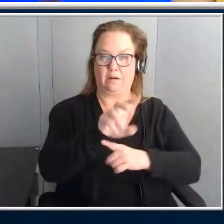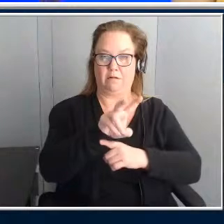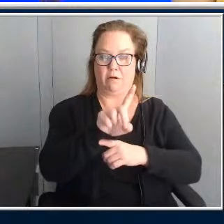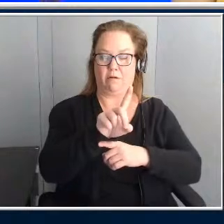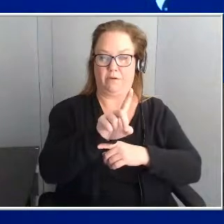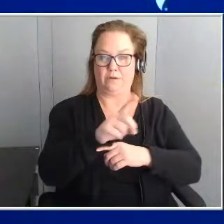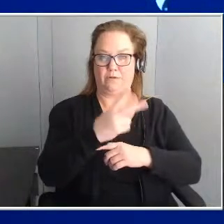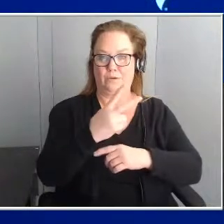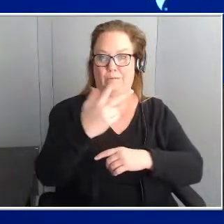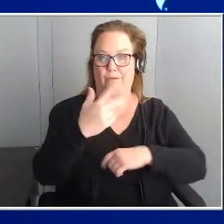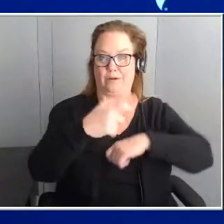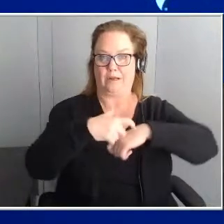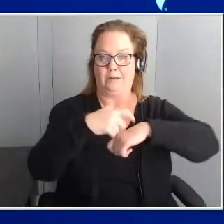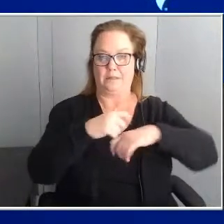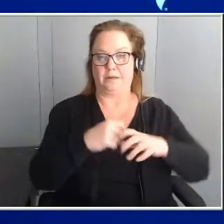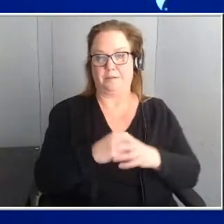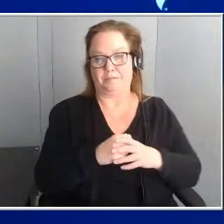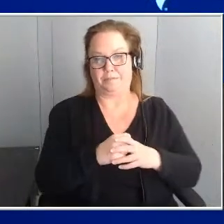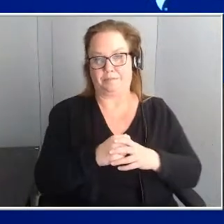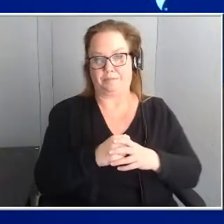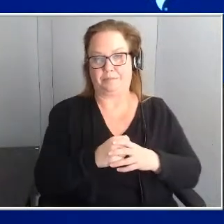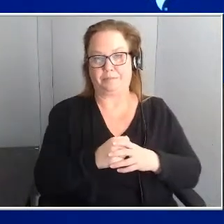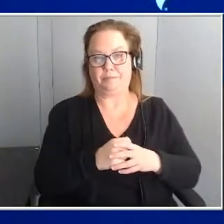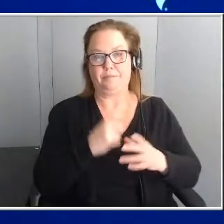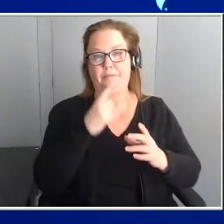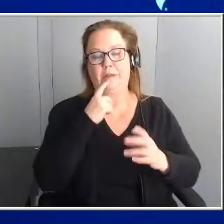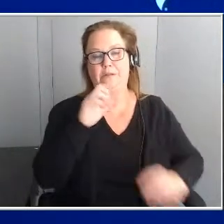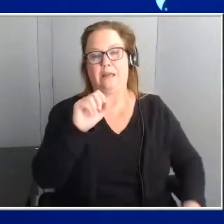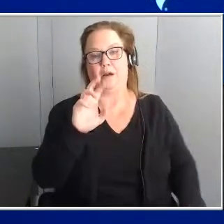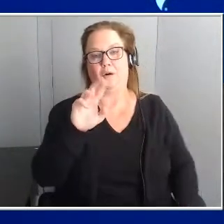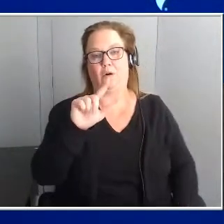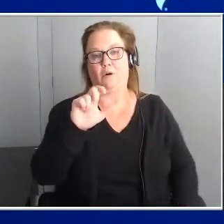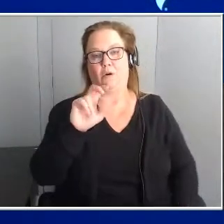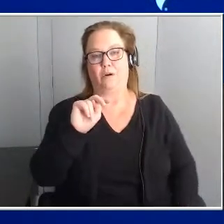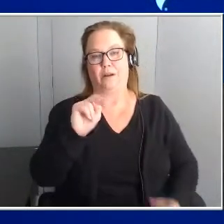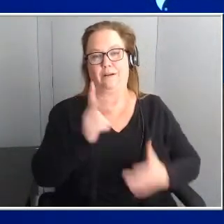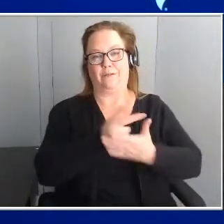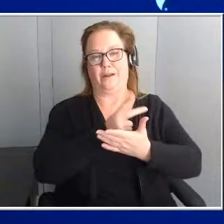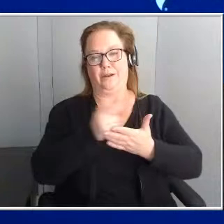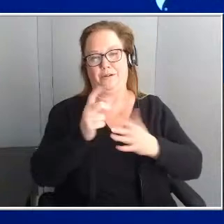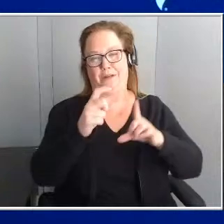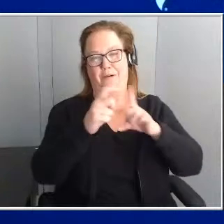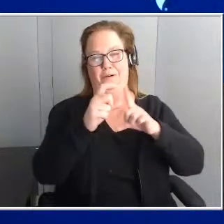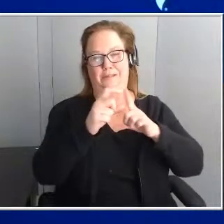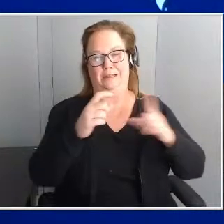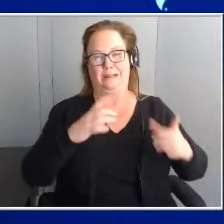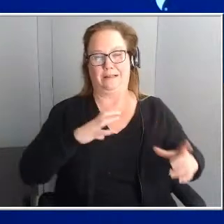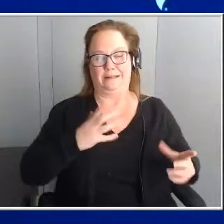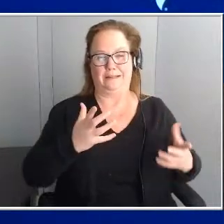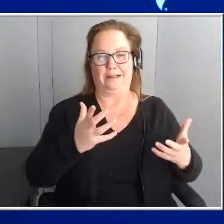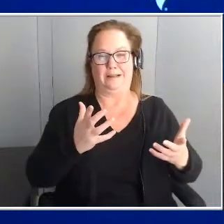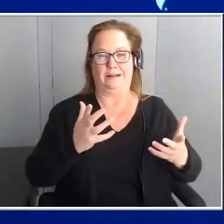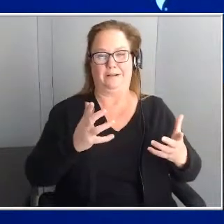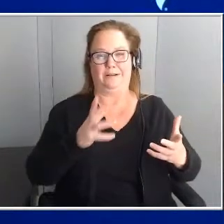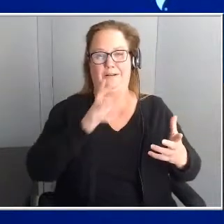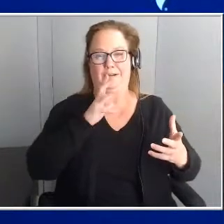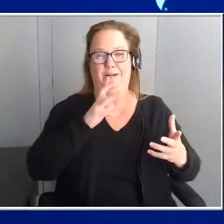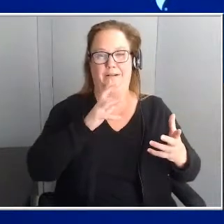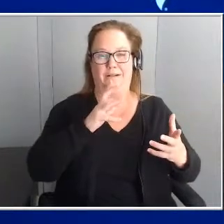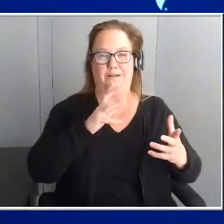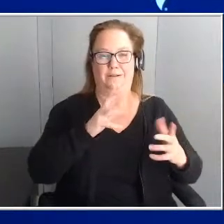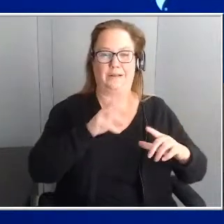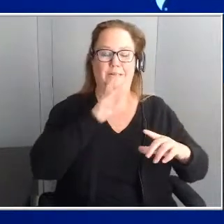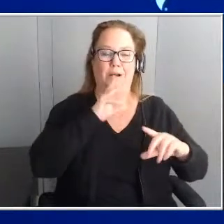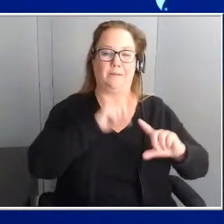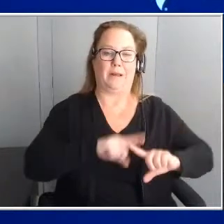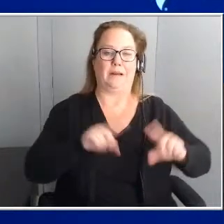I guess the first thing I would just say is the term organ failure is a little terrifying. So I would maybe say we could talk about it a little different way, just